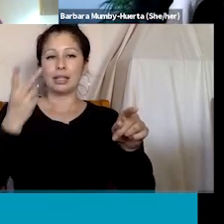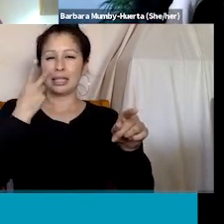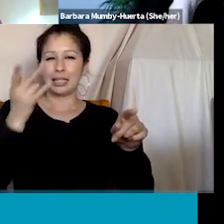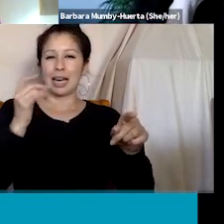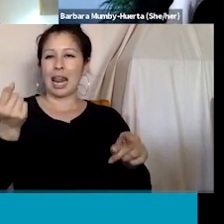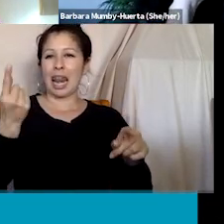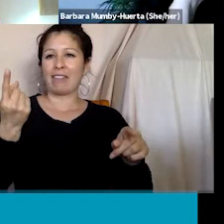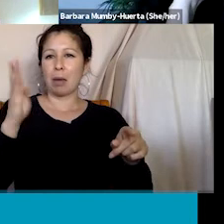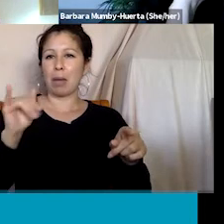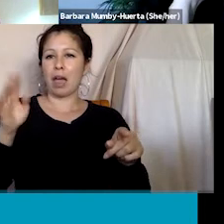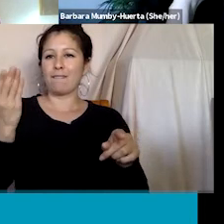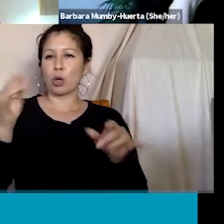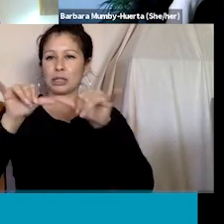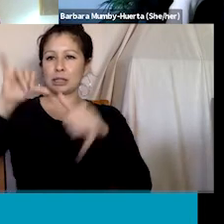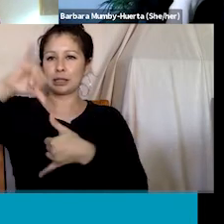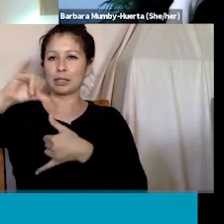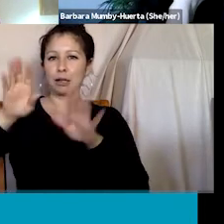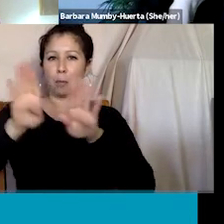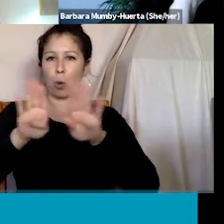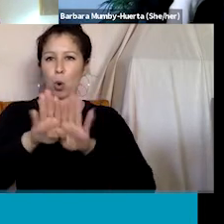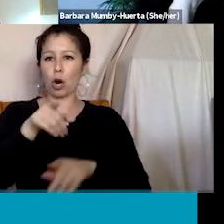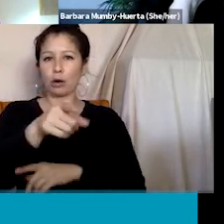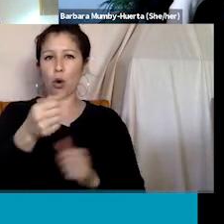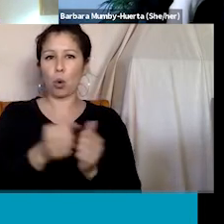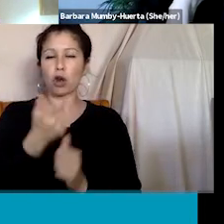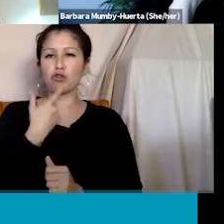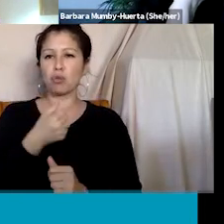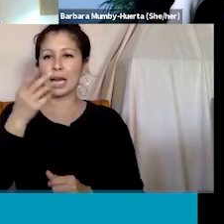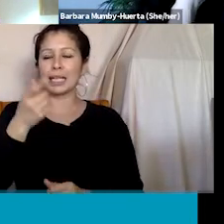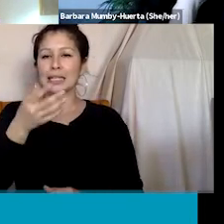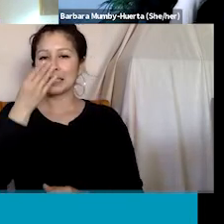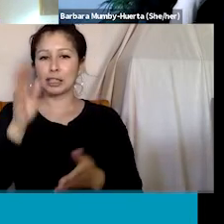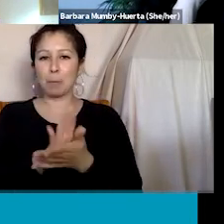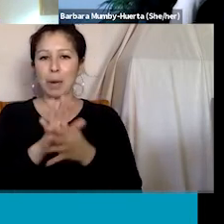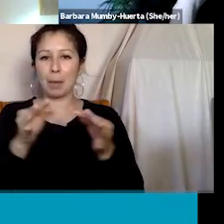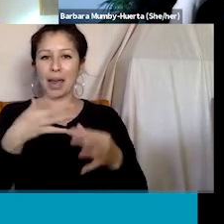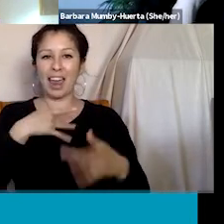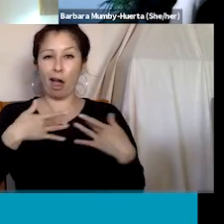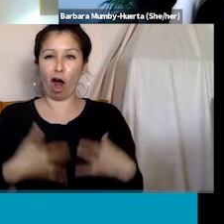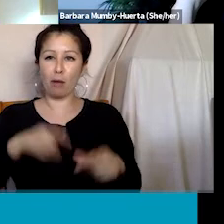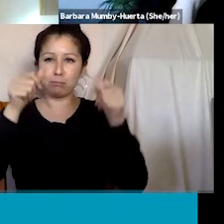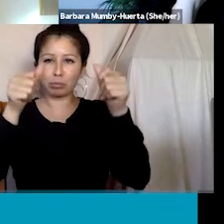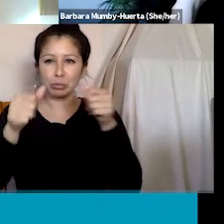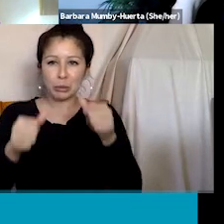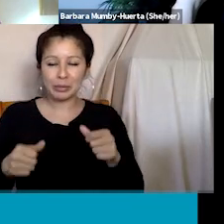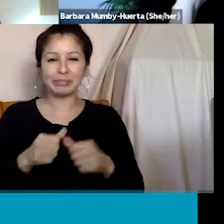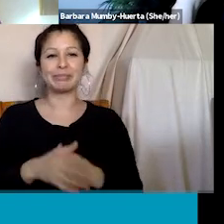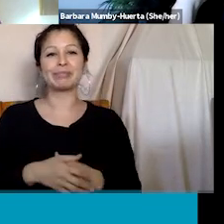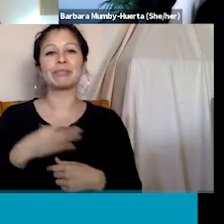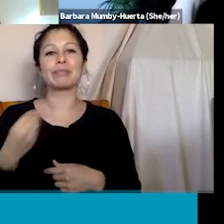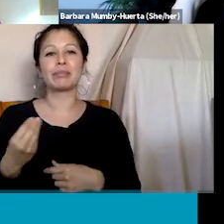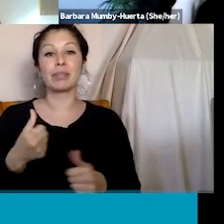11 by 14 board with red tissue paper, and there's hearts all over it.